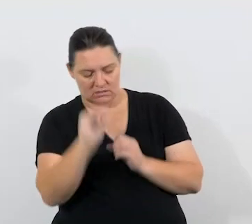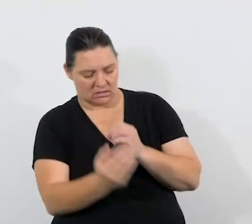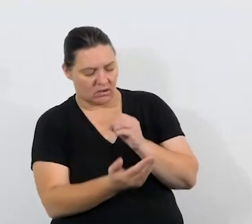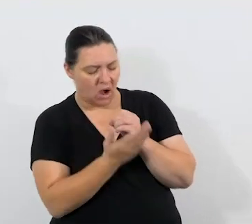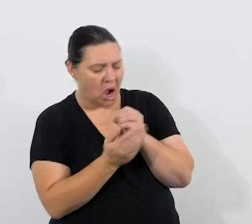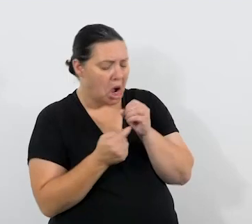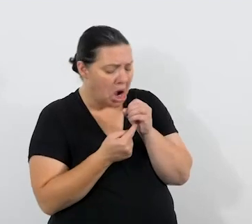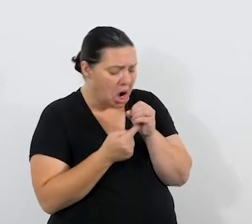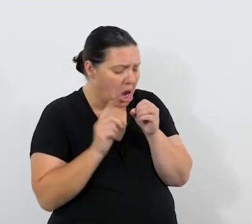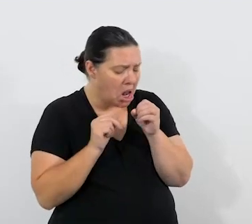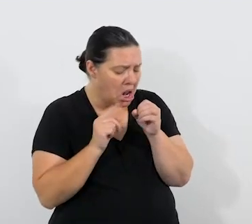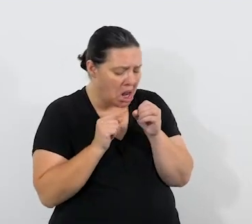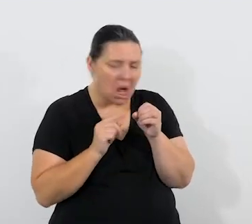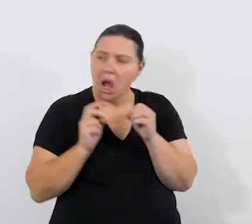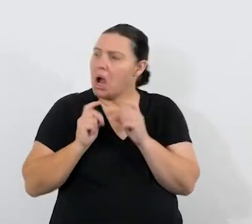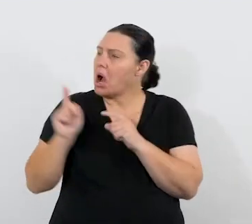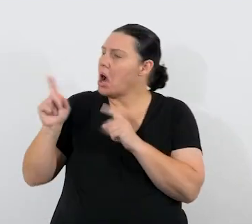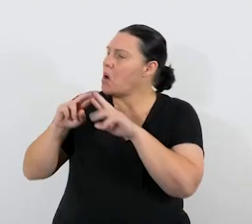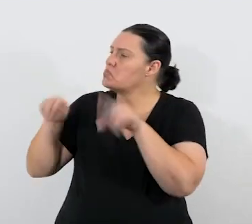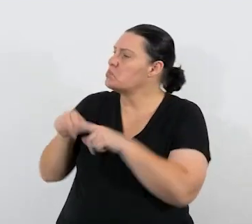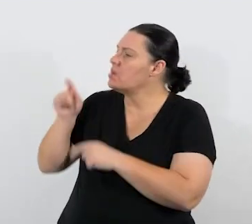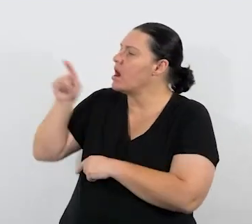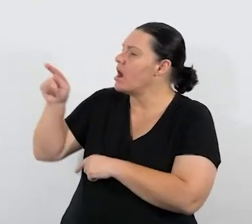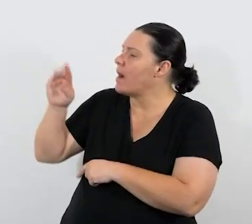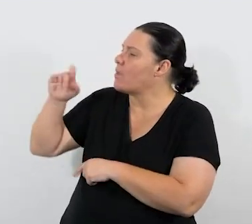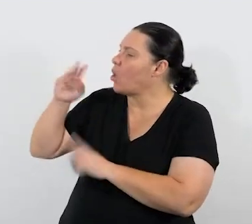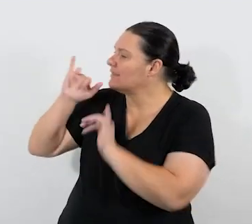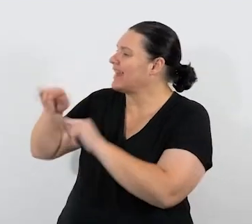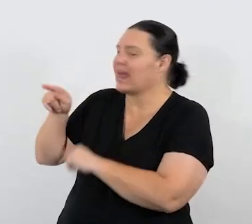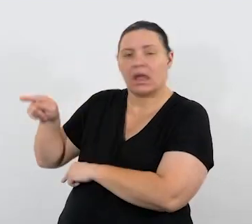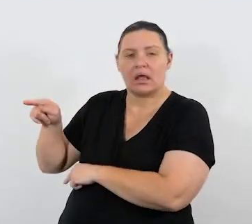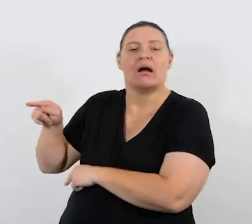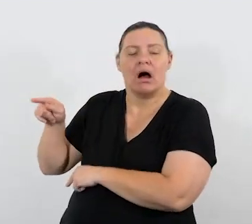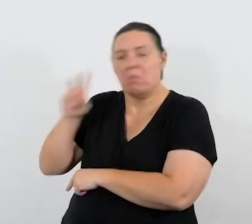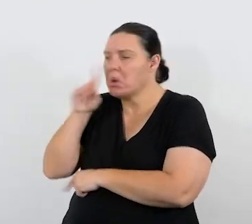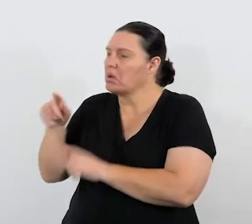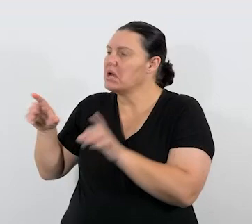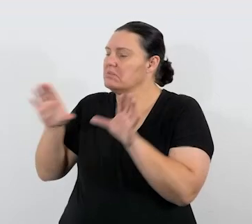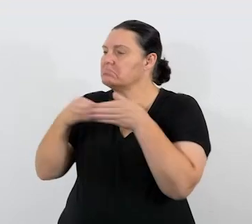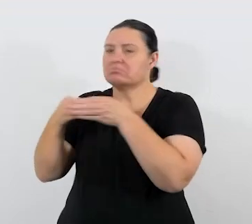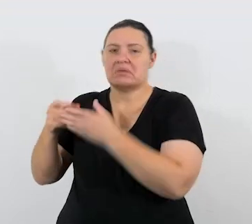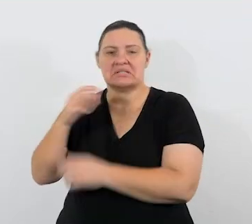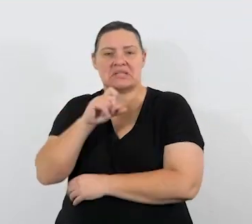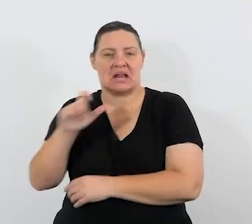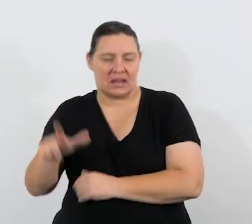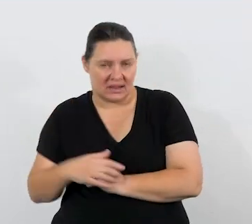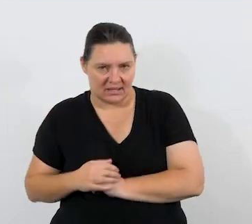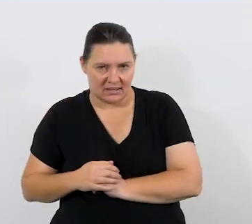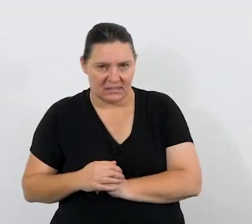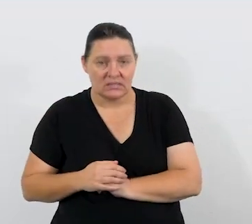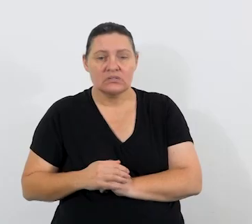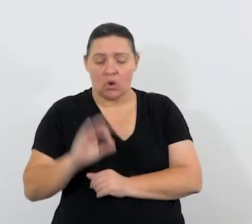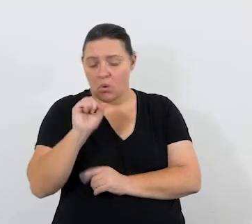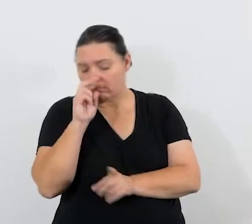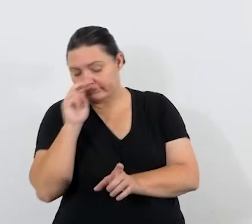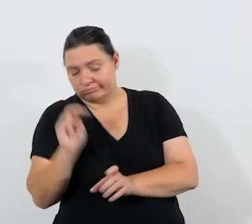actually reminds him of the rooms that the monks used to live in, and that is why he called them cells. So since the days